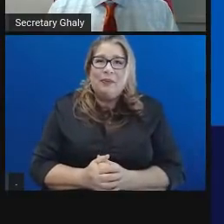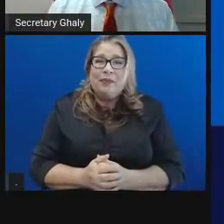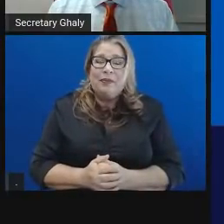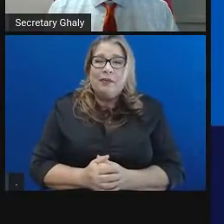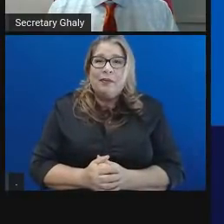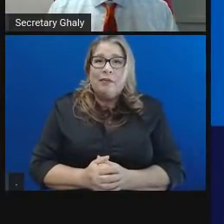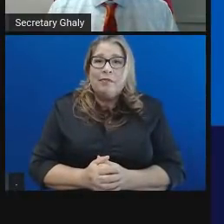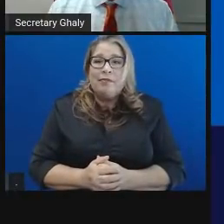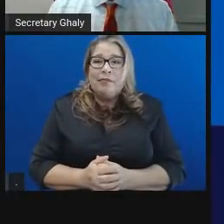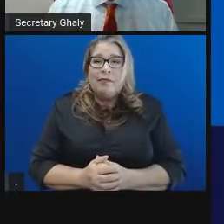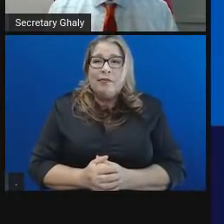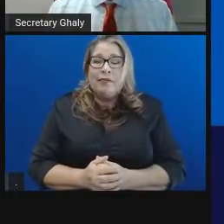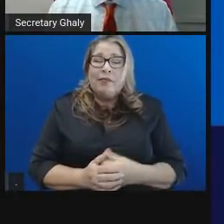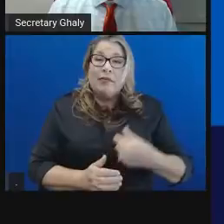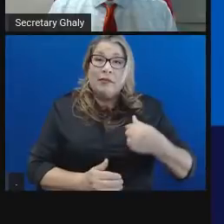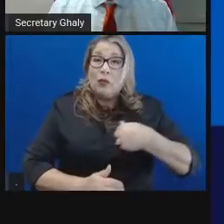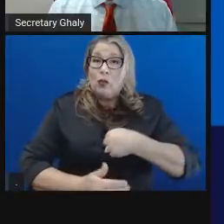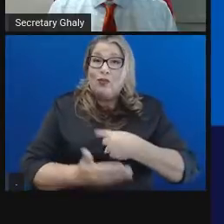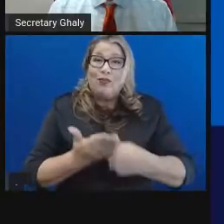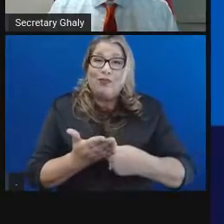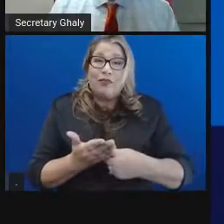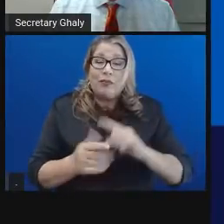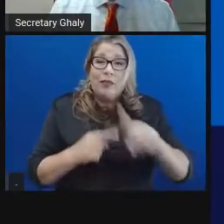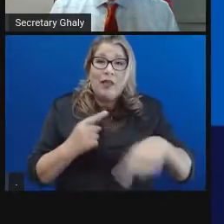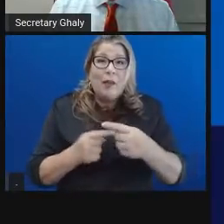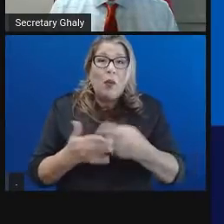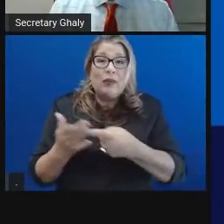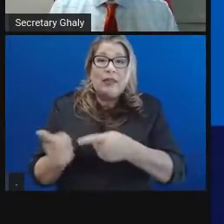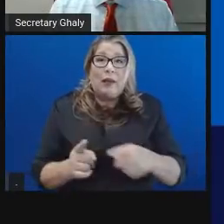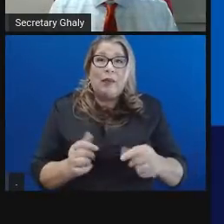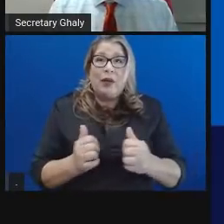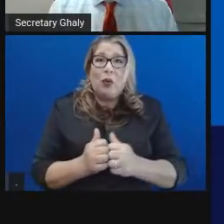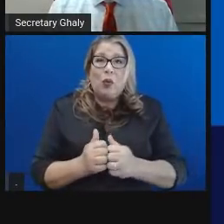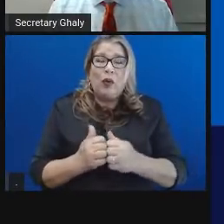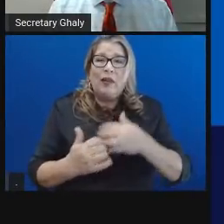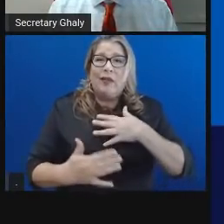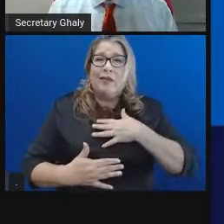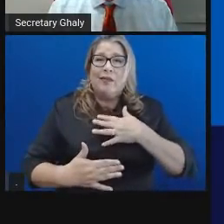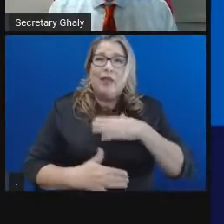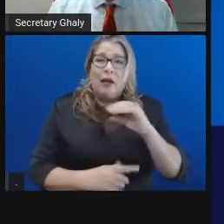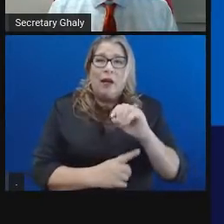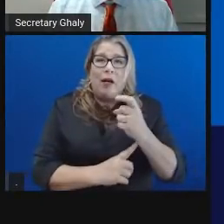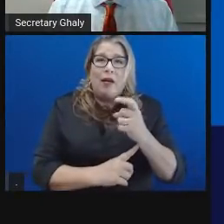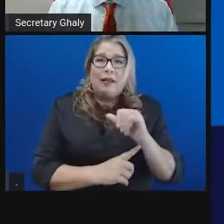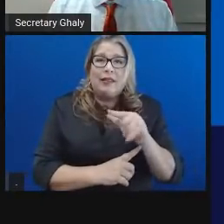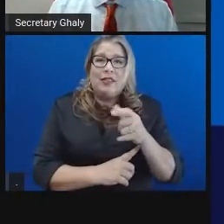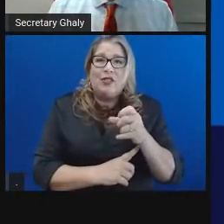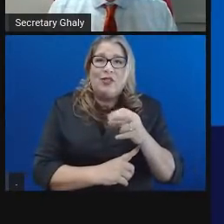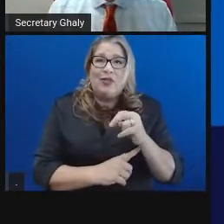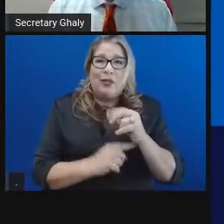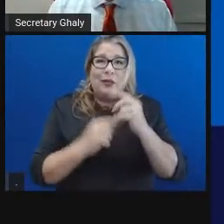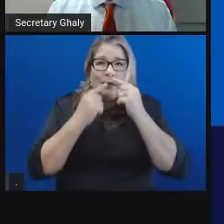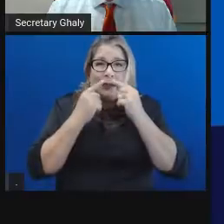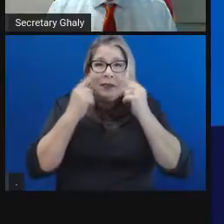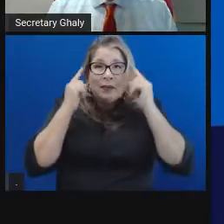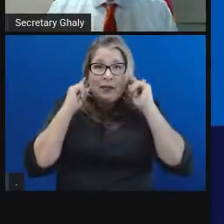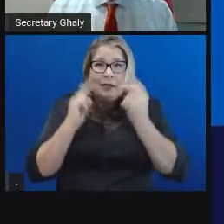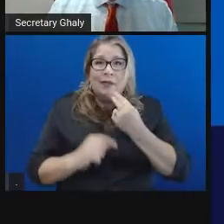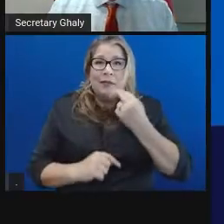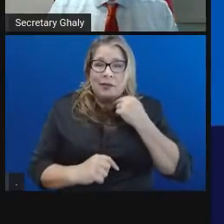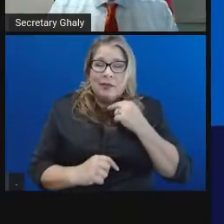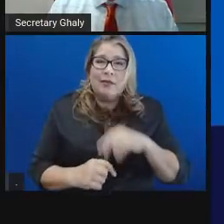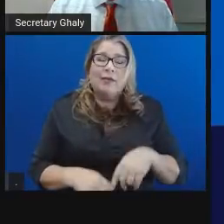oxygen. Tremendous amount of work. I'm just so grateful to our federal partners, Cal OES, a number of the departments in